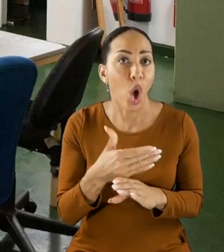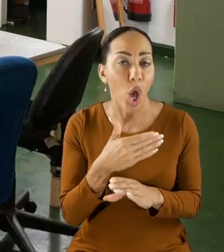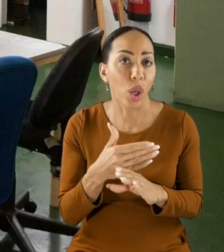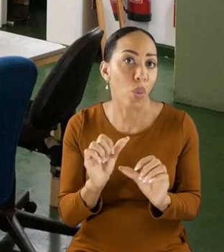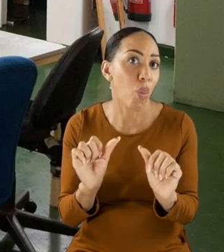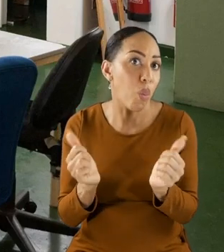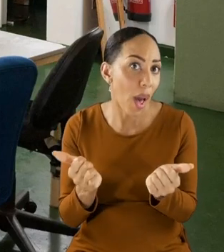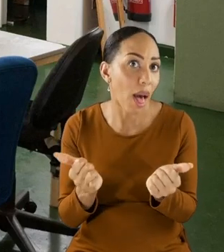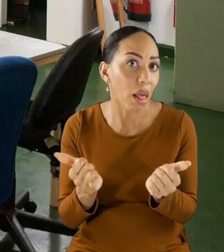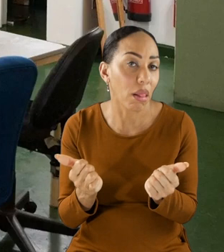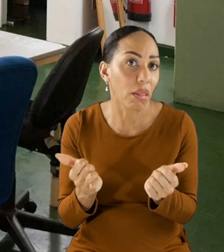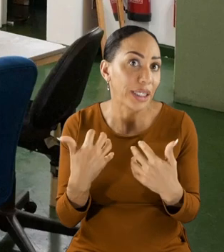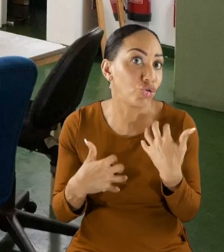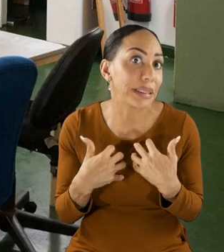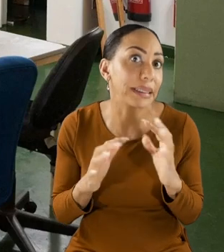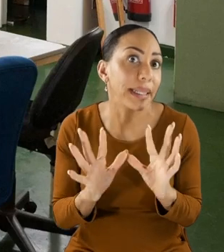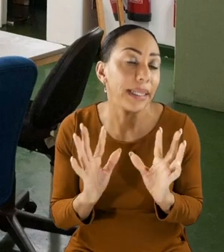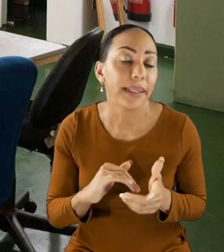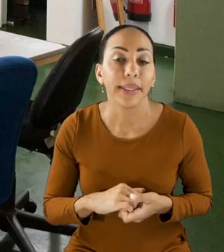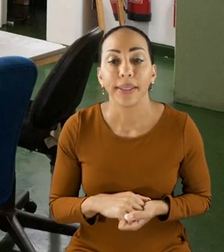quite interestingly.